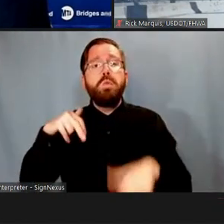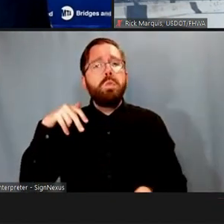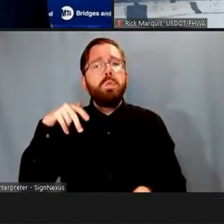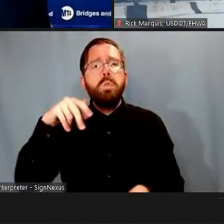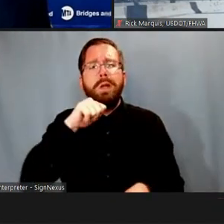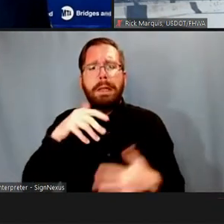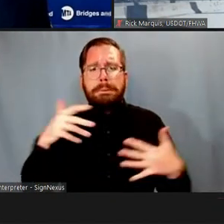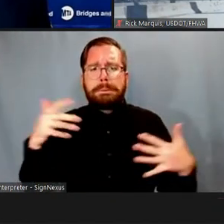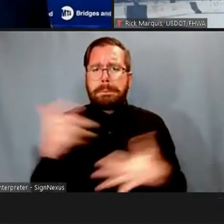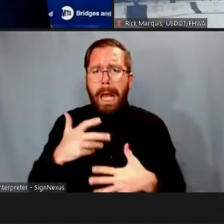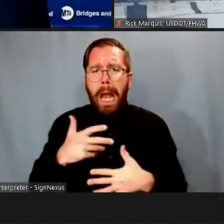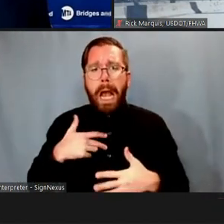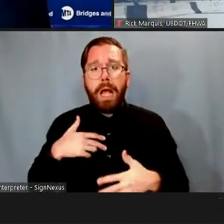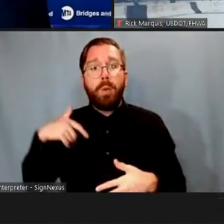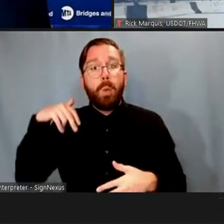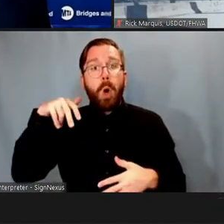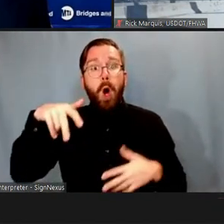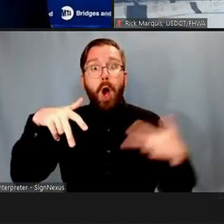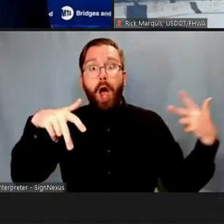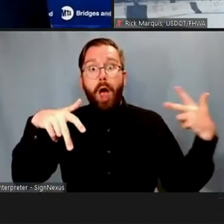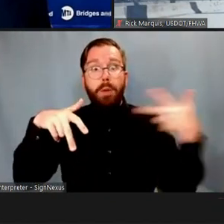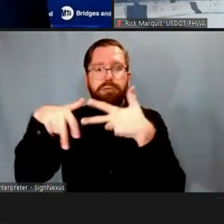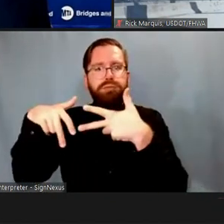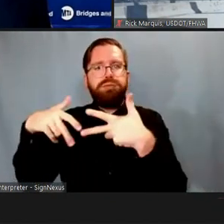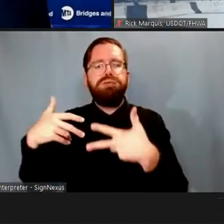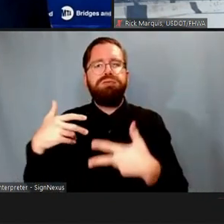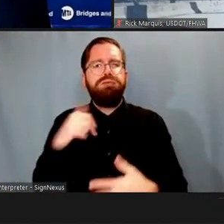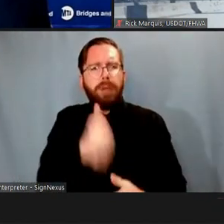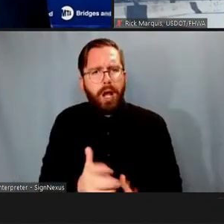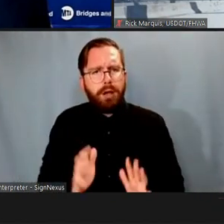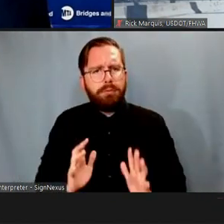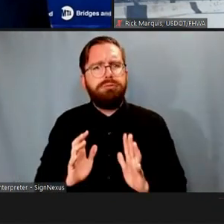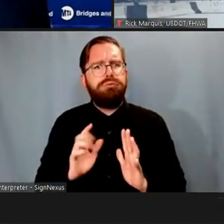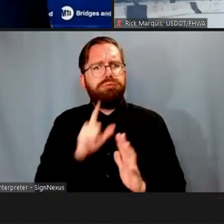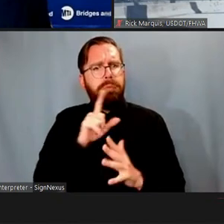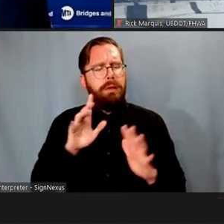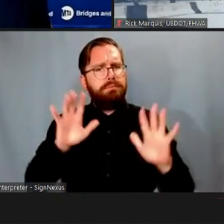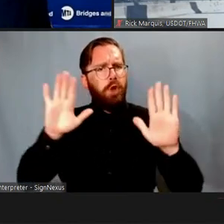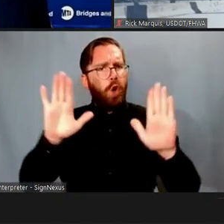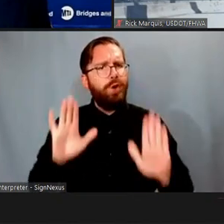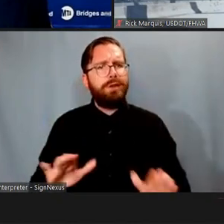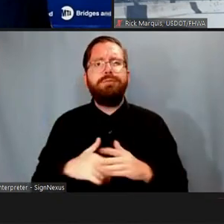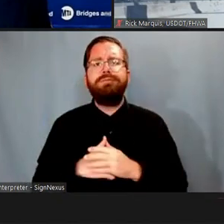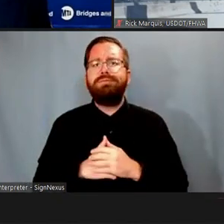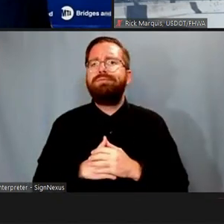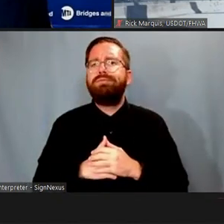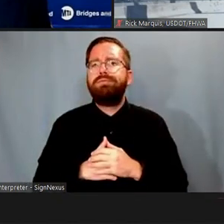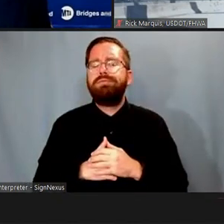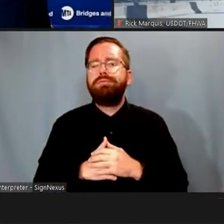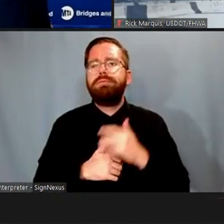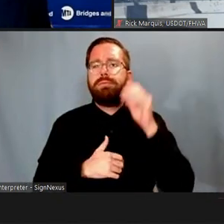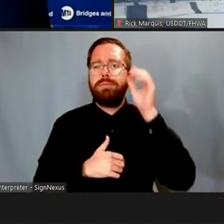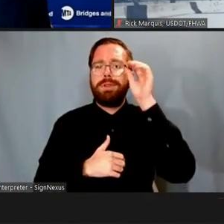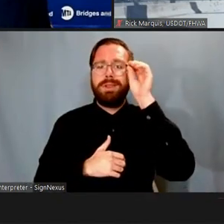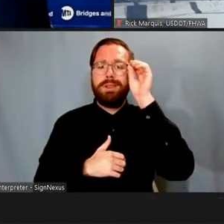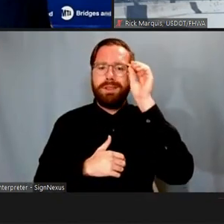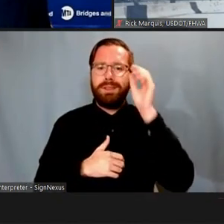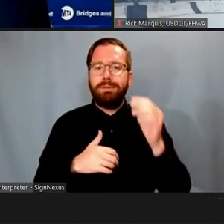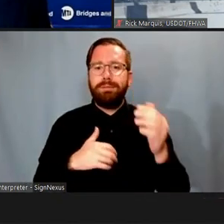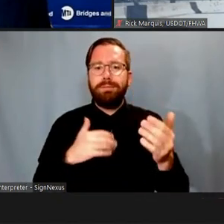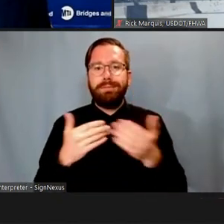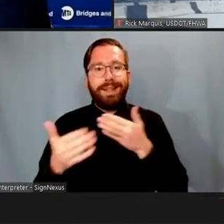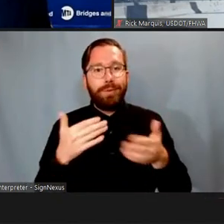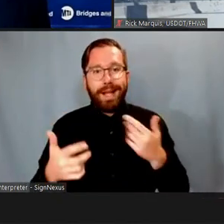some you know lunatic in a private car i think that's wonderful that's what the city should be um anyway i live in bay